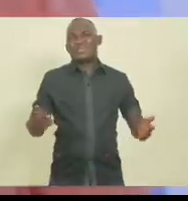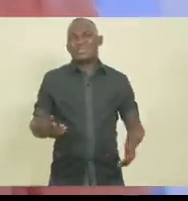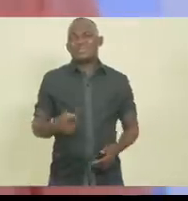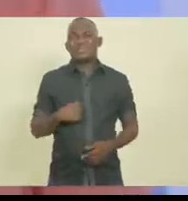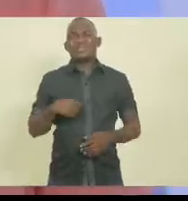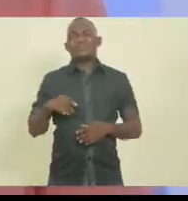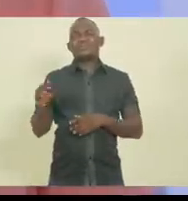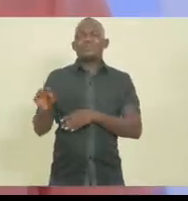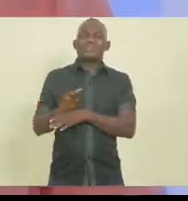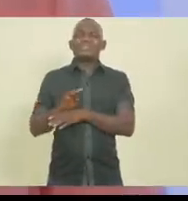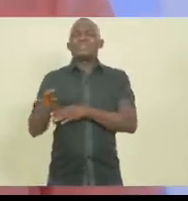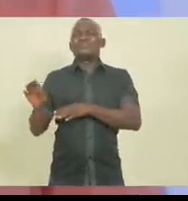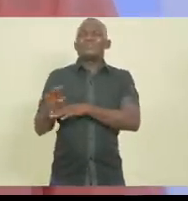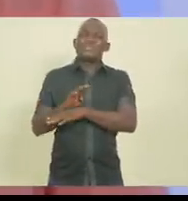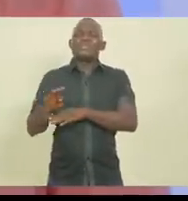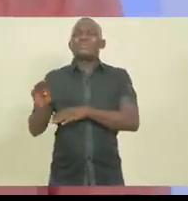busy. Busy?